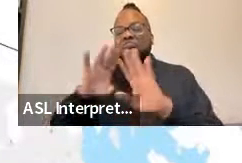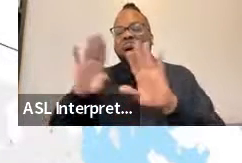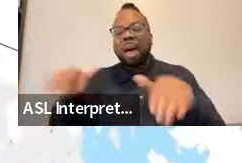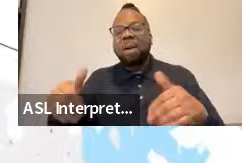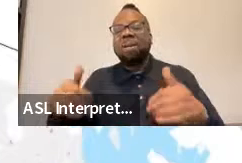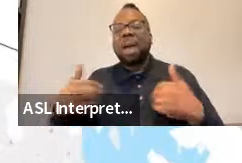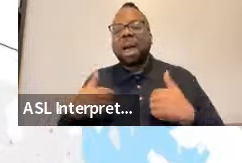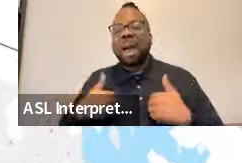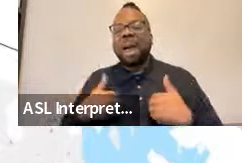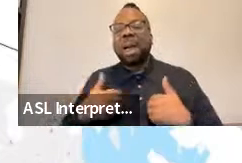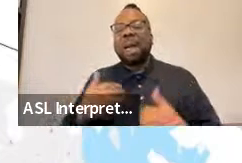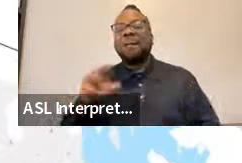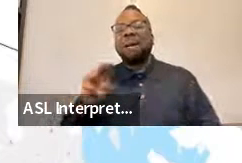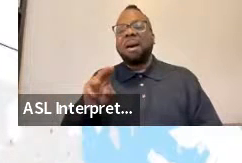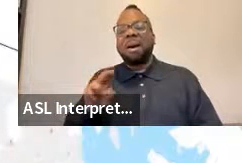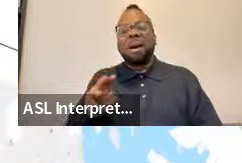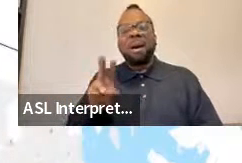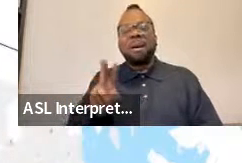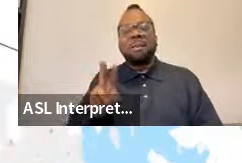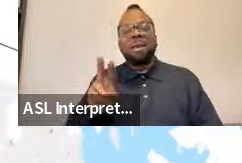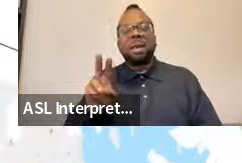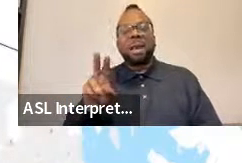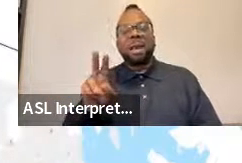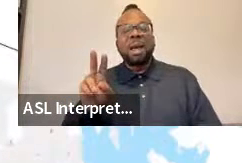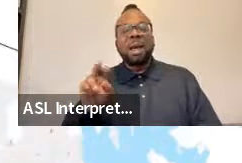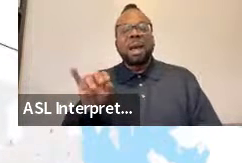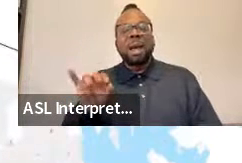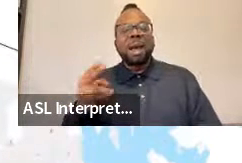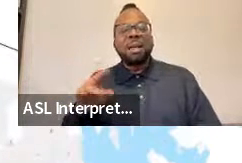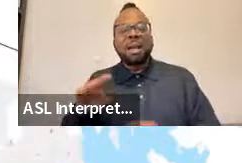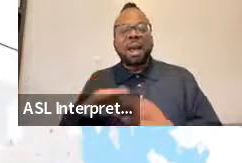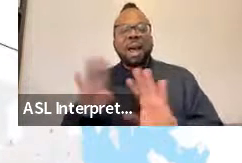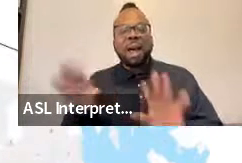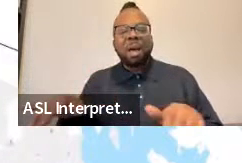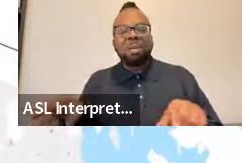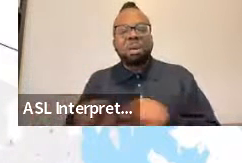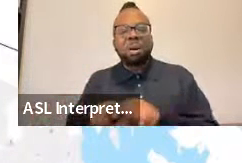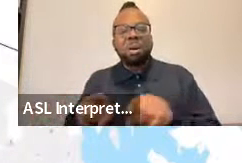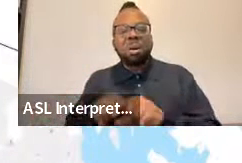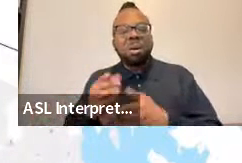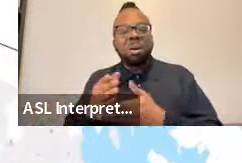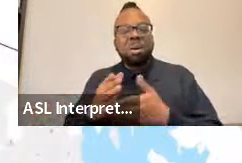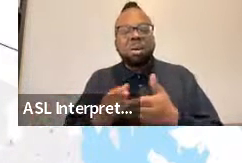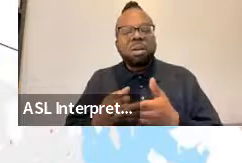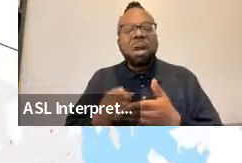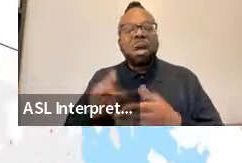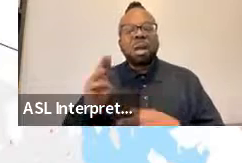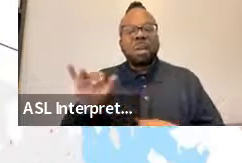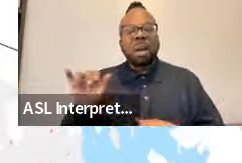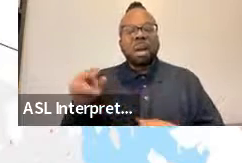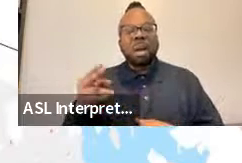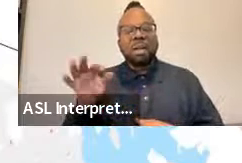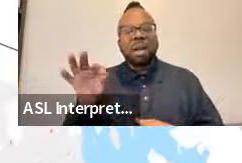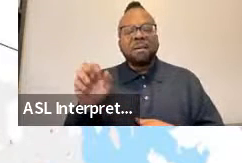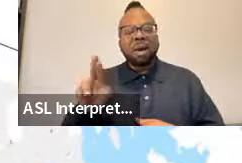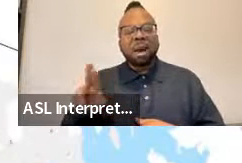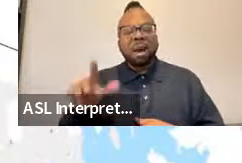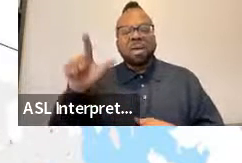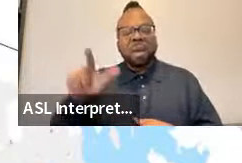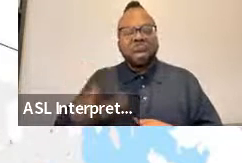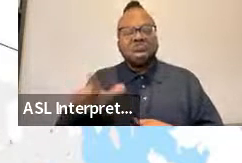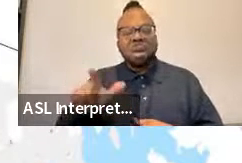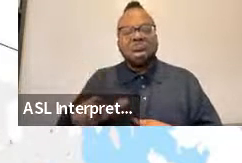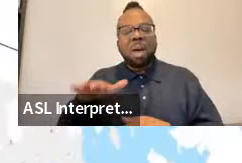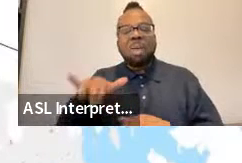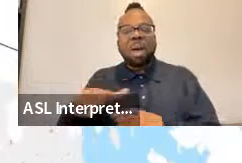in that location. There are some MIH FARs that are lower than UAP FAR for these districts. In these